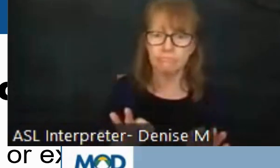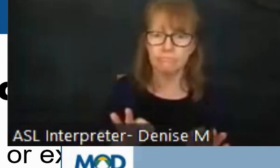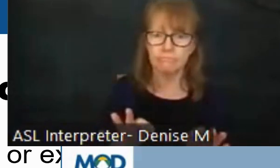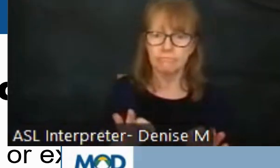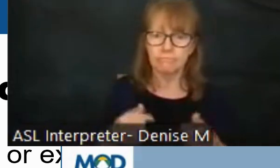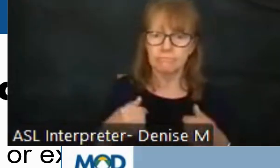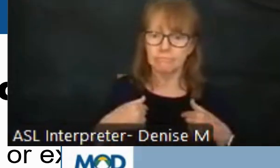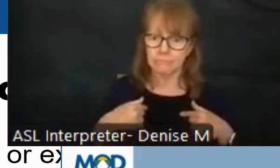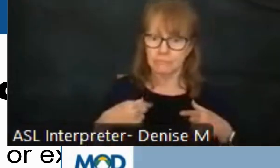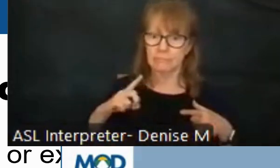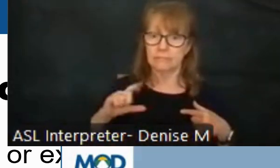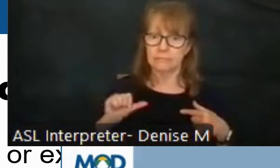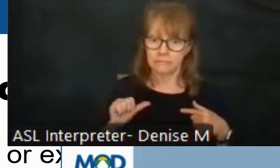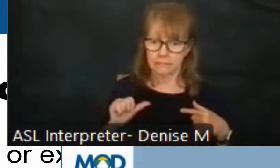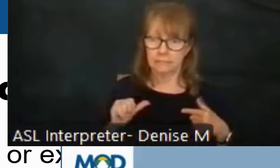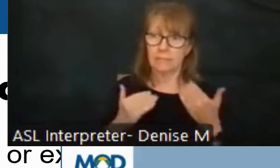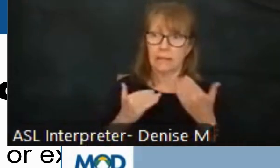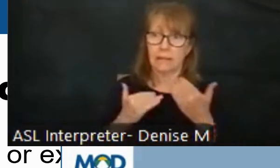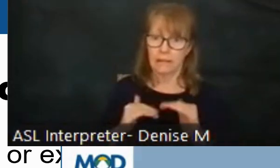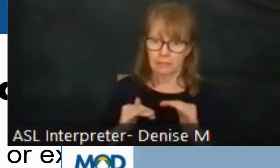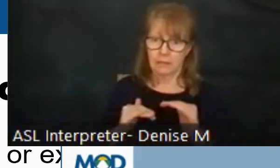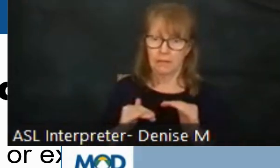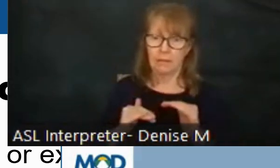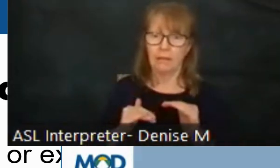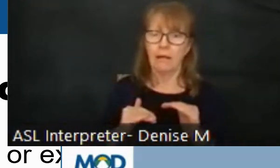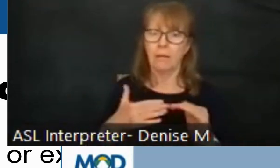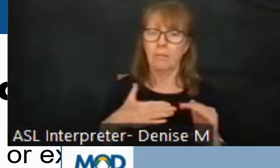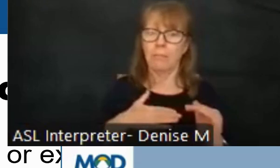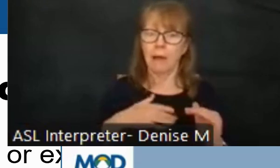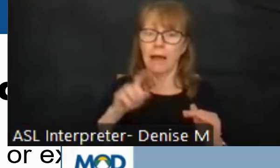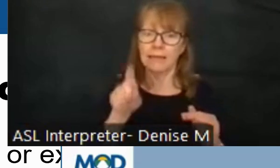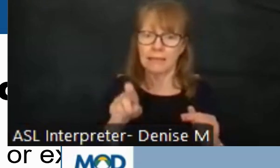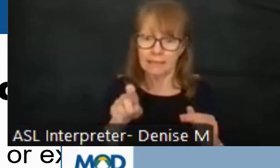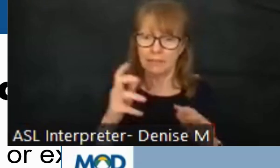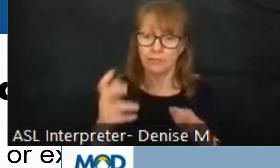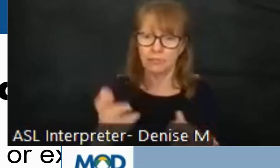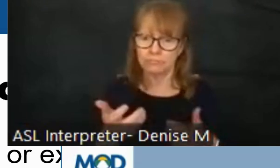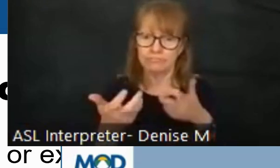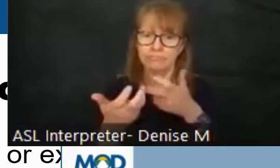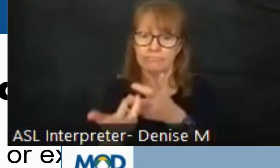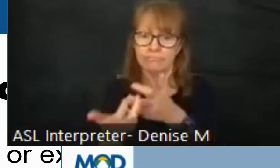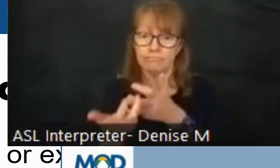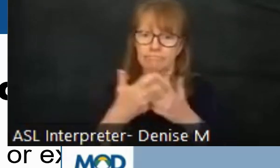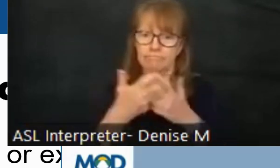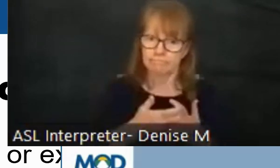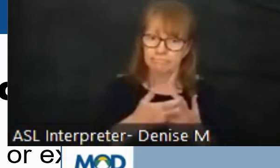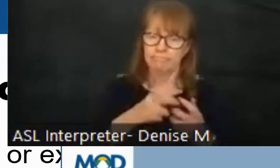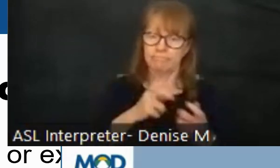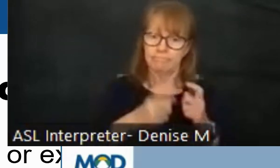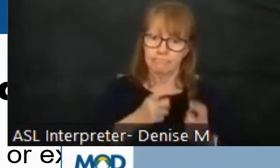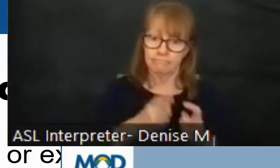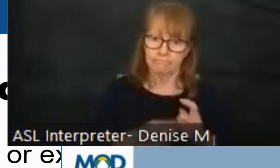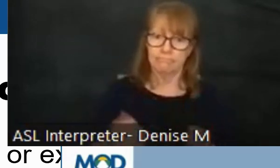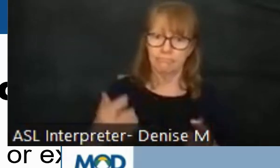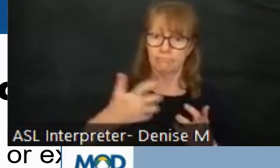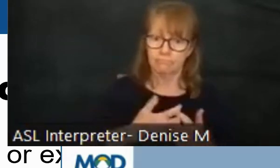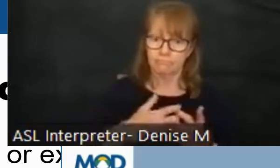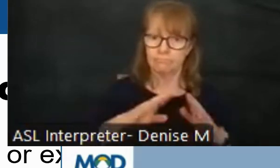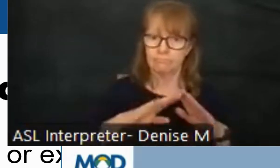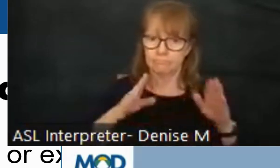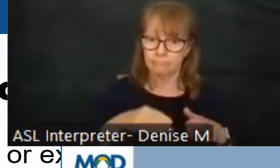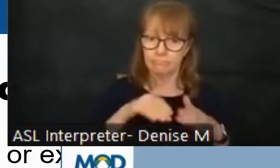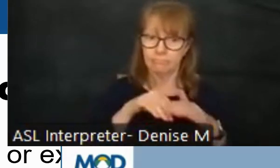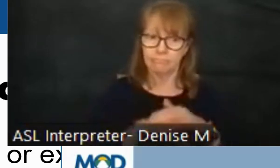their disability-related limitations and their need for the reasonable accommodation or modification that they're requesting. And we are really